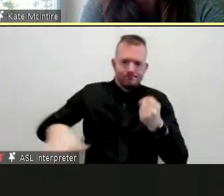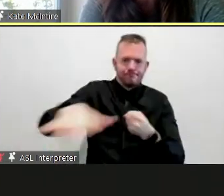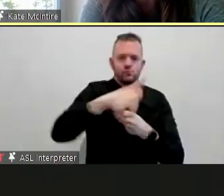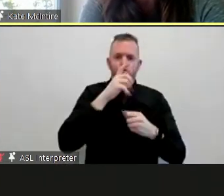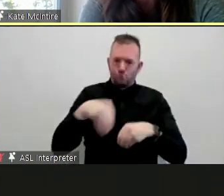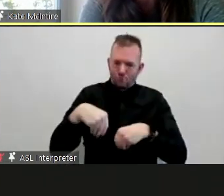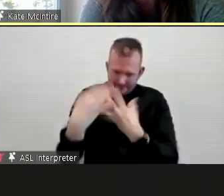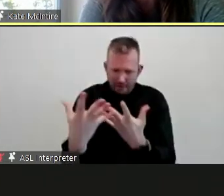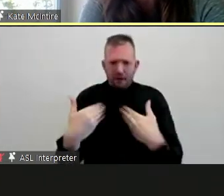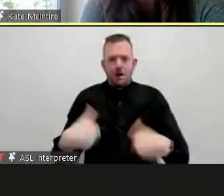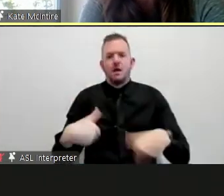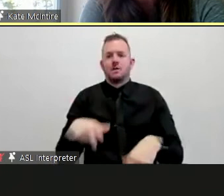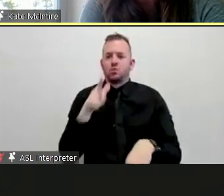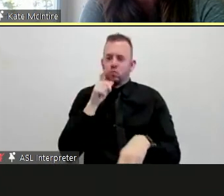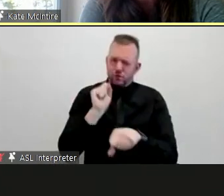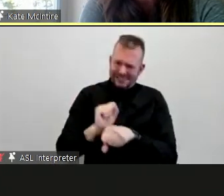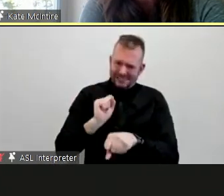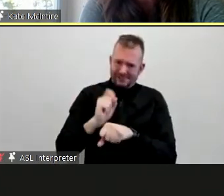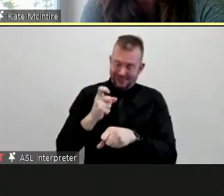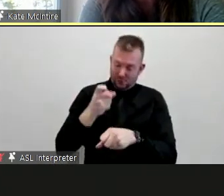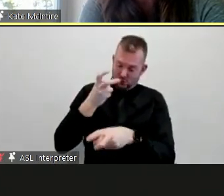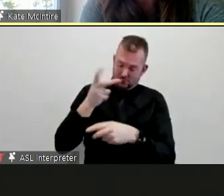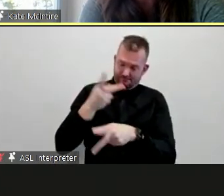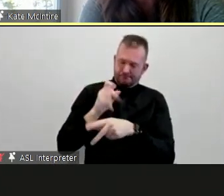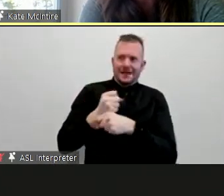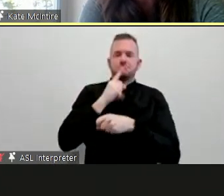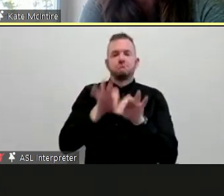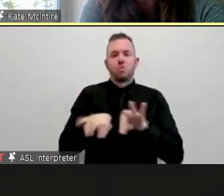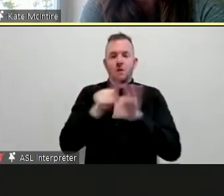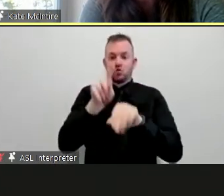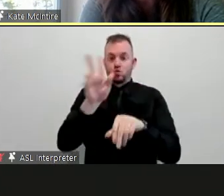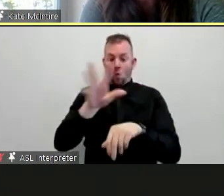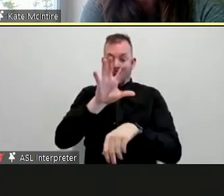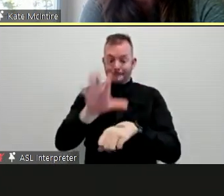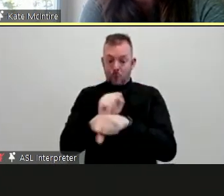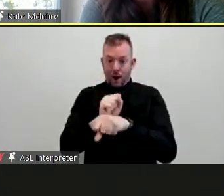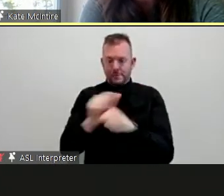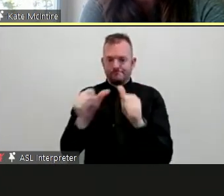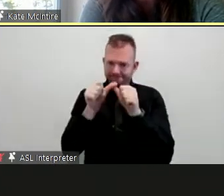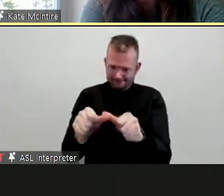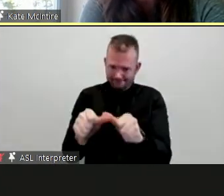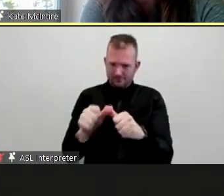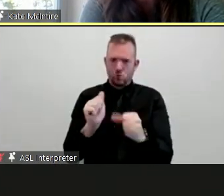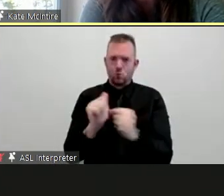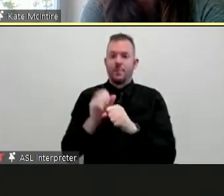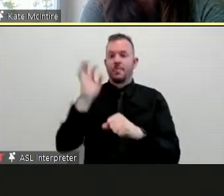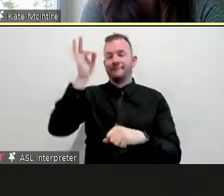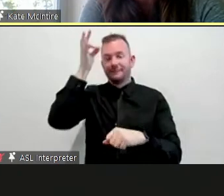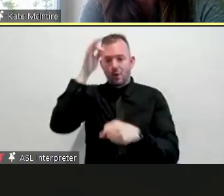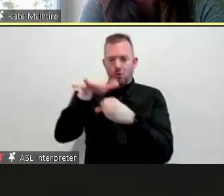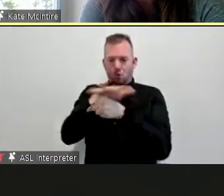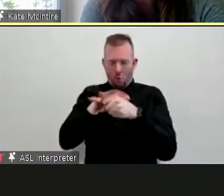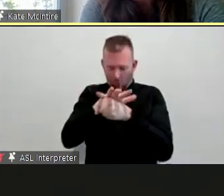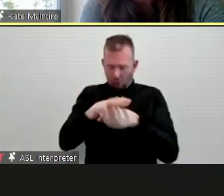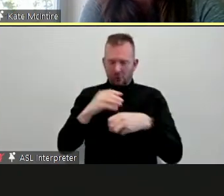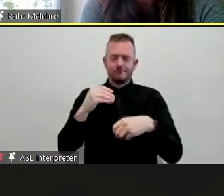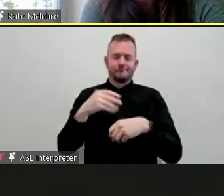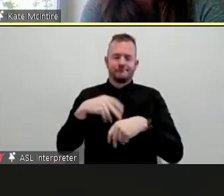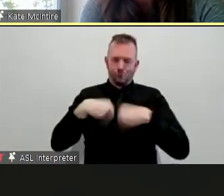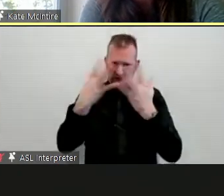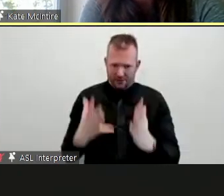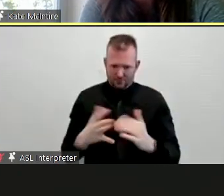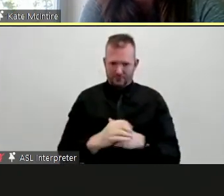state, and we're actively working with the federal government, local healthcare providers, and vaccine providers to respond to any issues